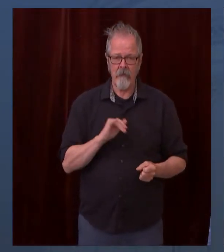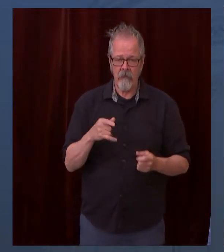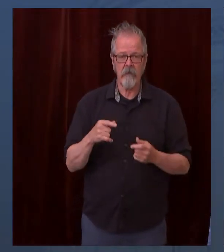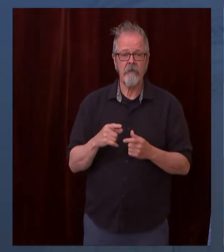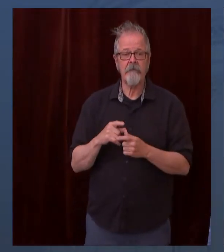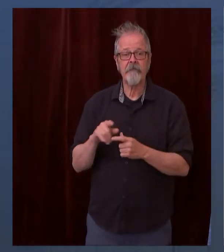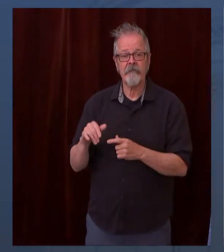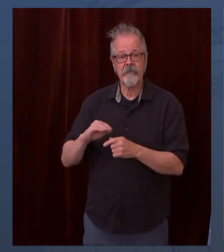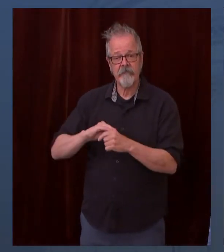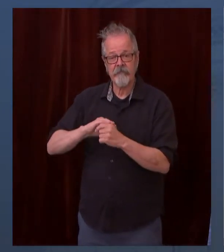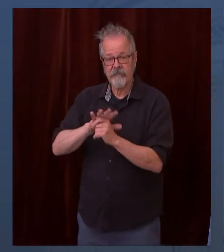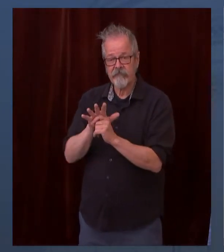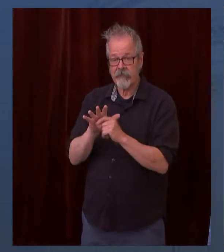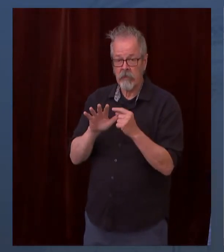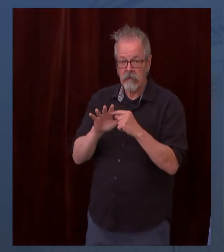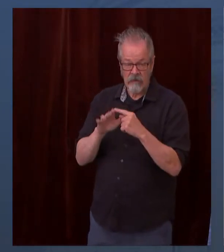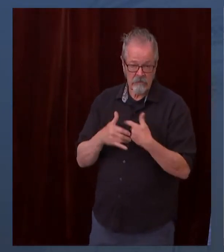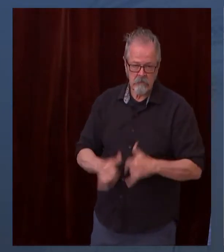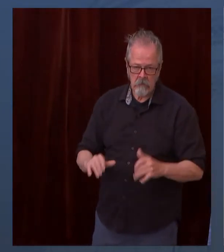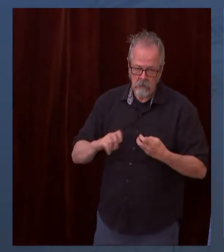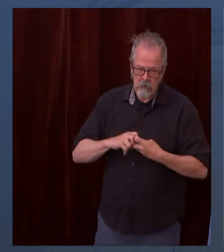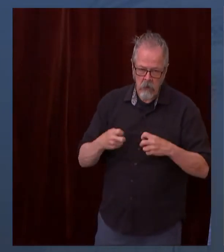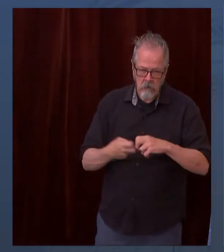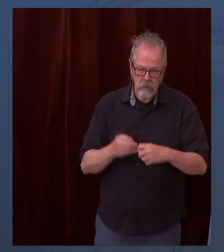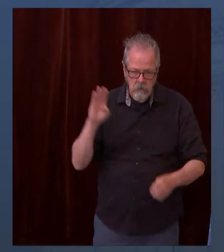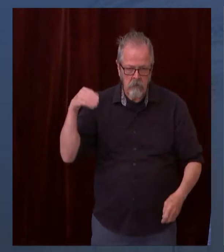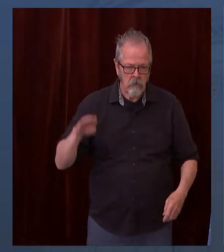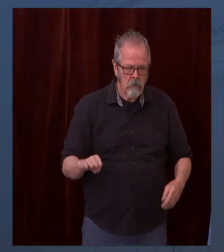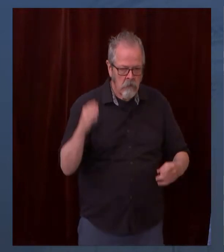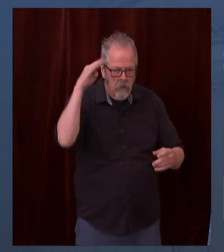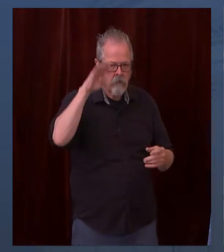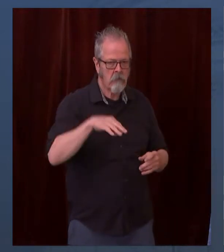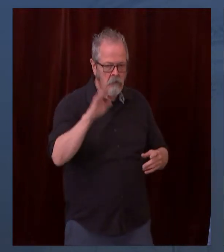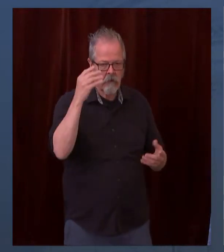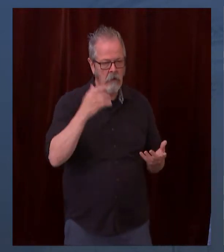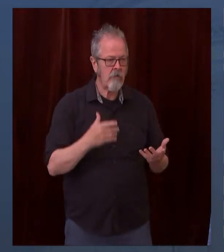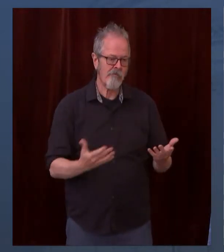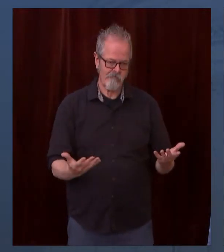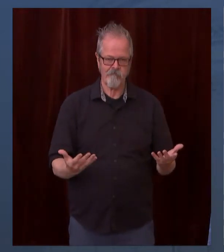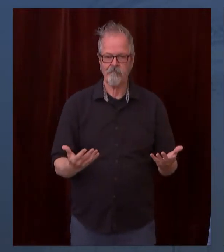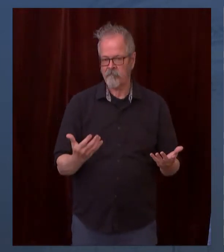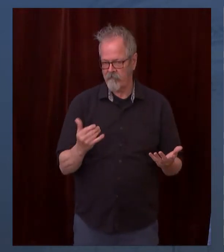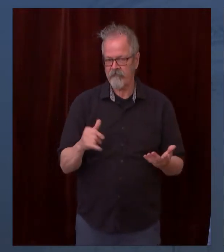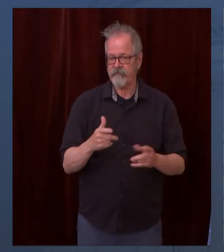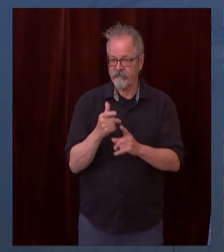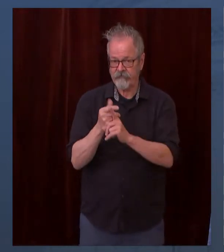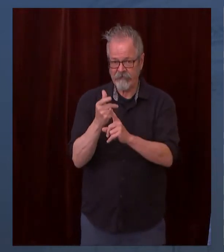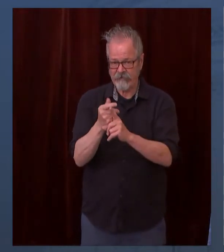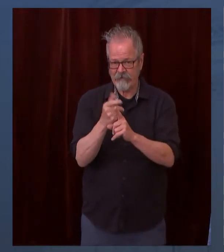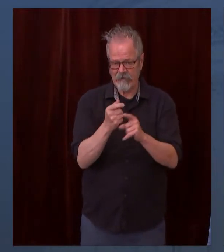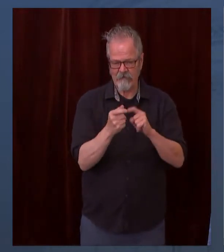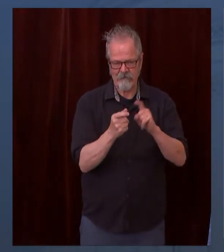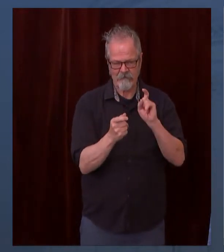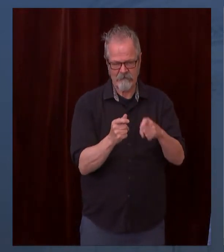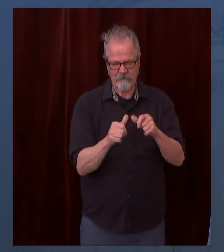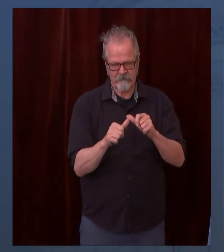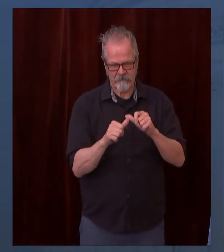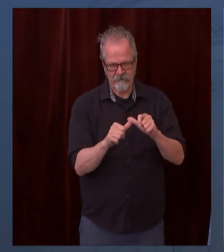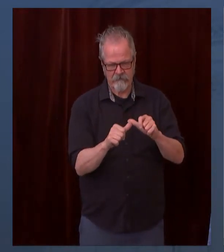do and to keep moving forward with that, with our vaccination program there, our